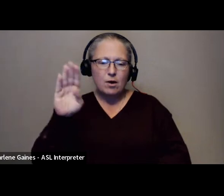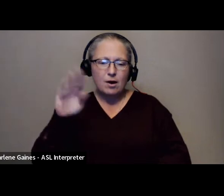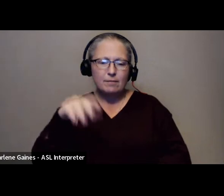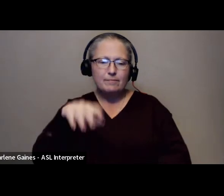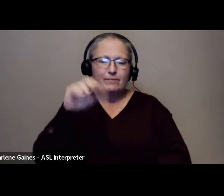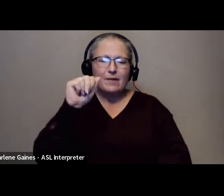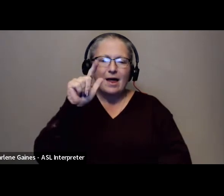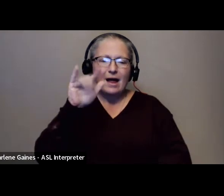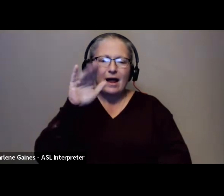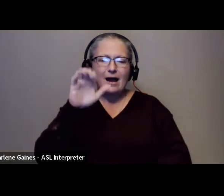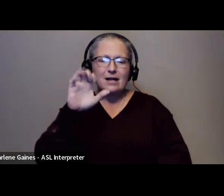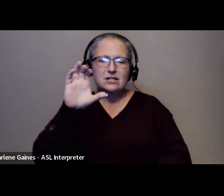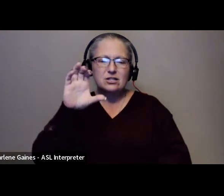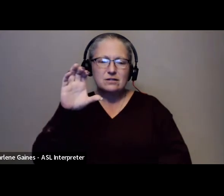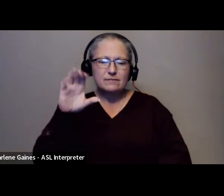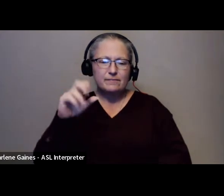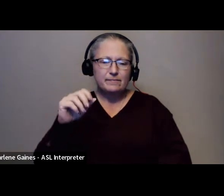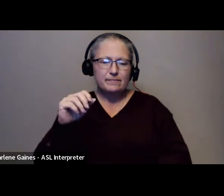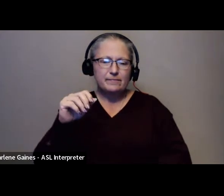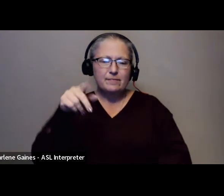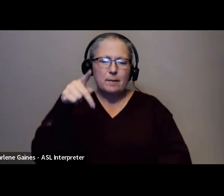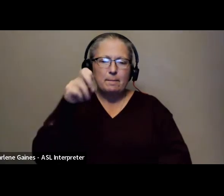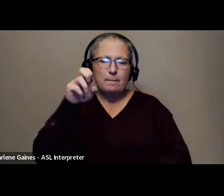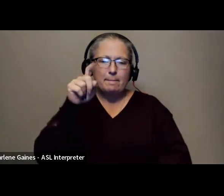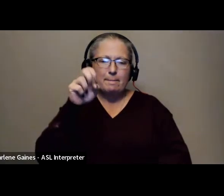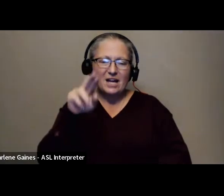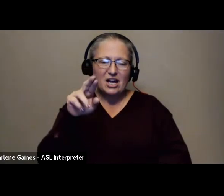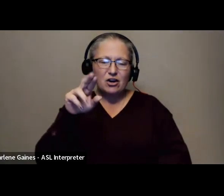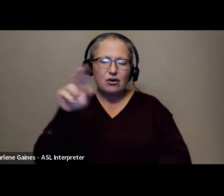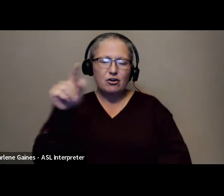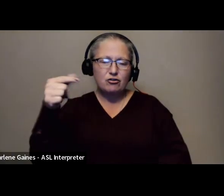Alice Cheng. Peter Green.